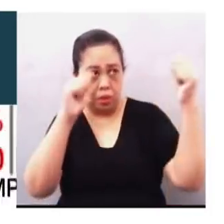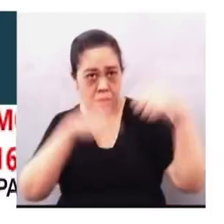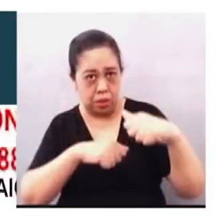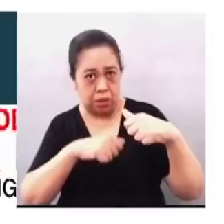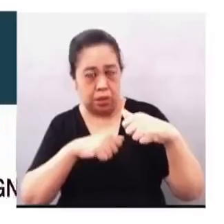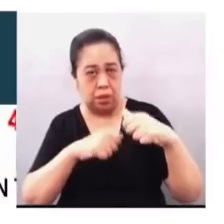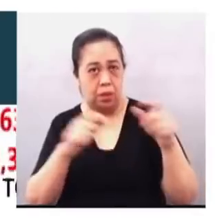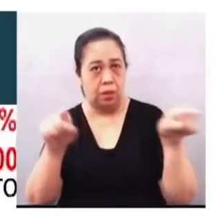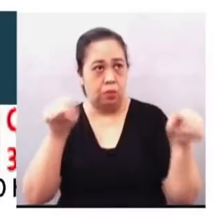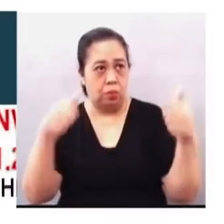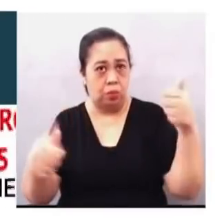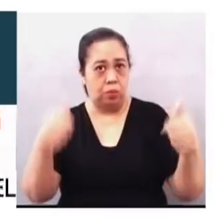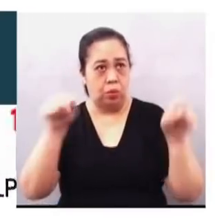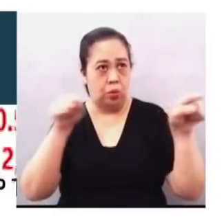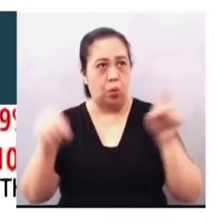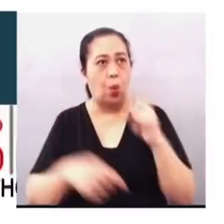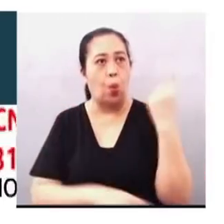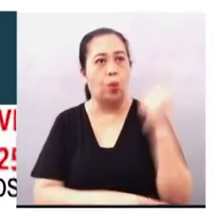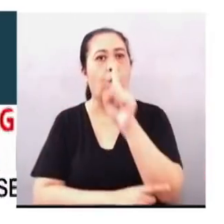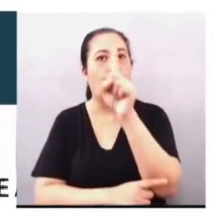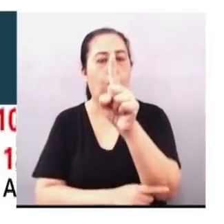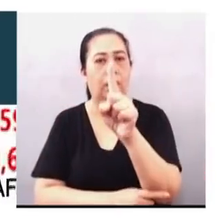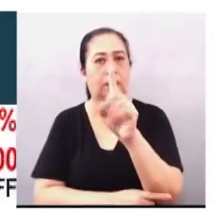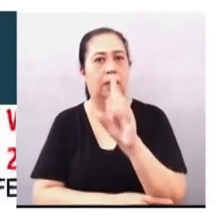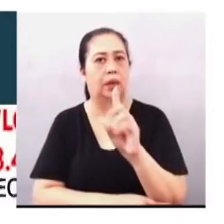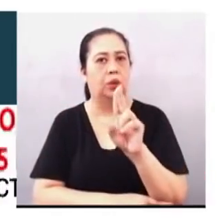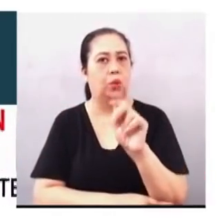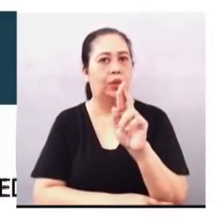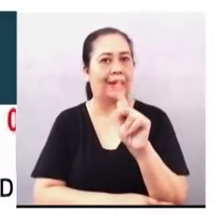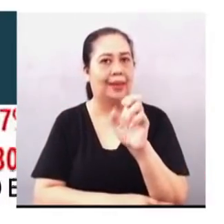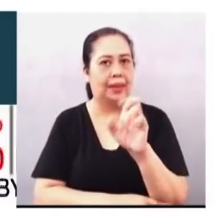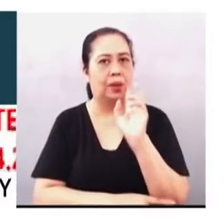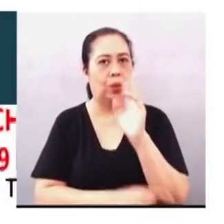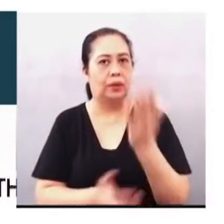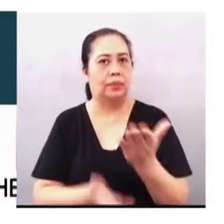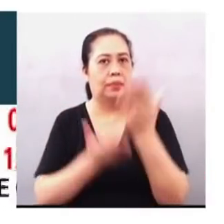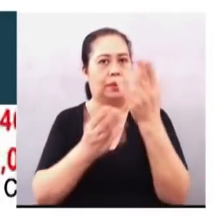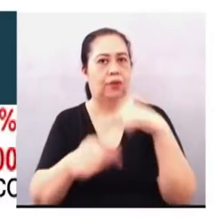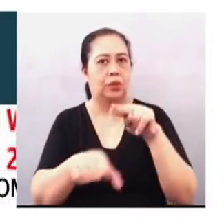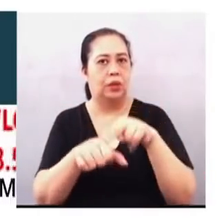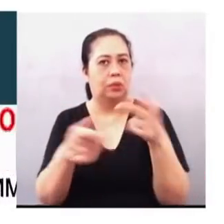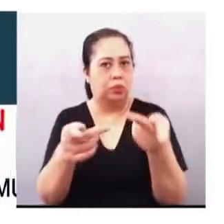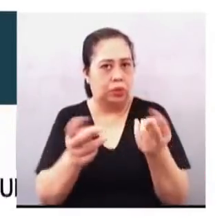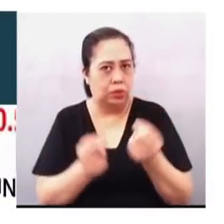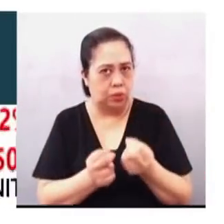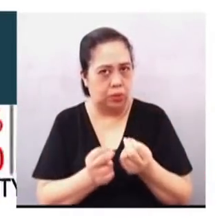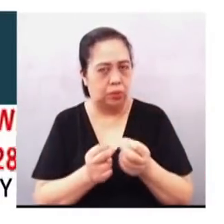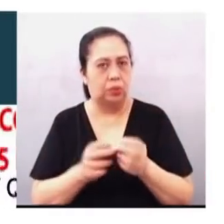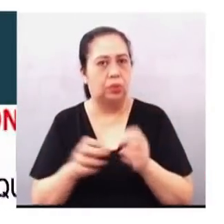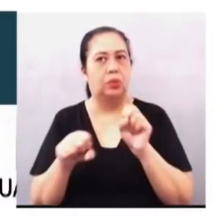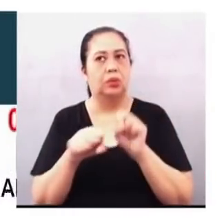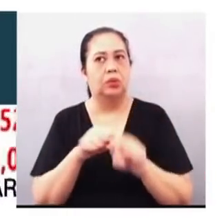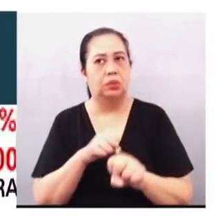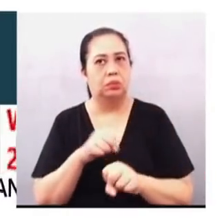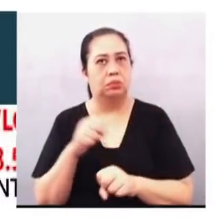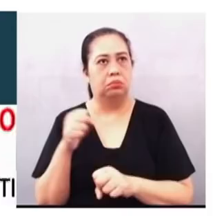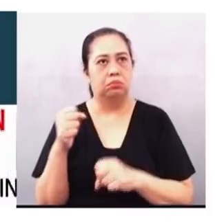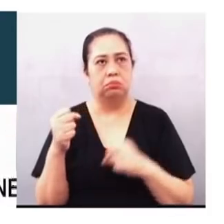between the two of you that only one Duterte will be filing for a national post. So